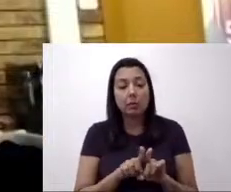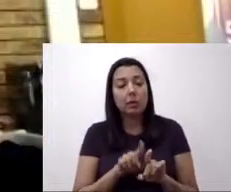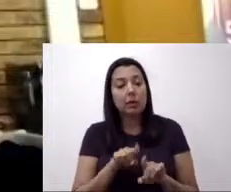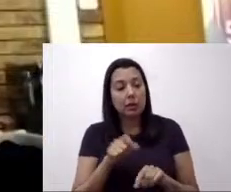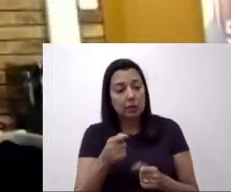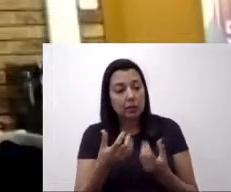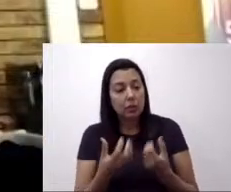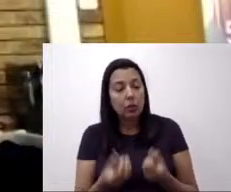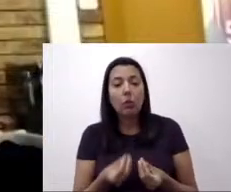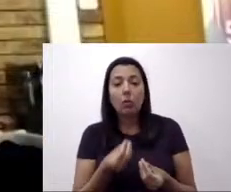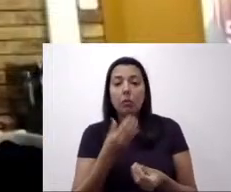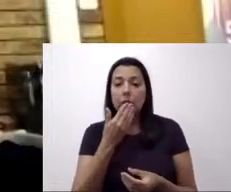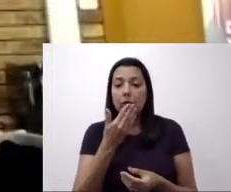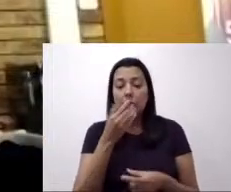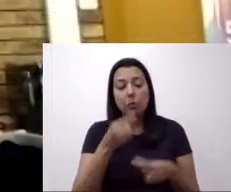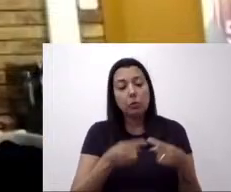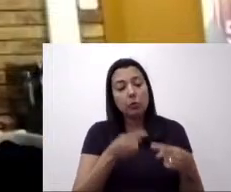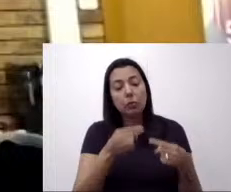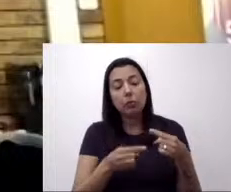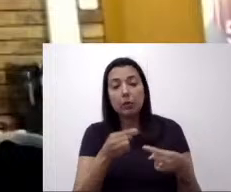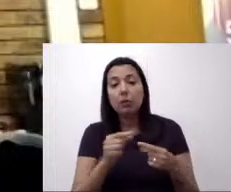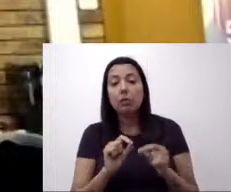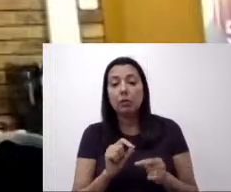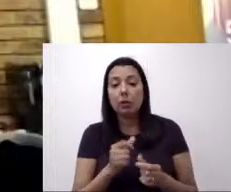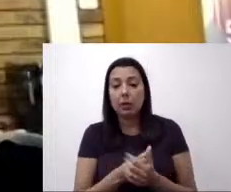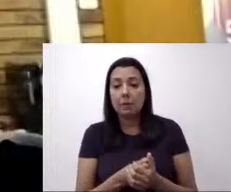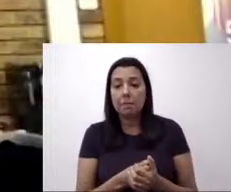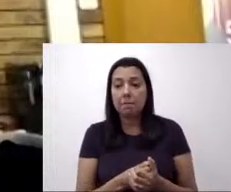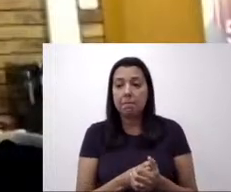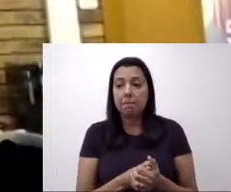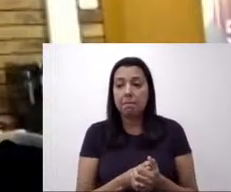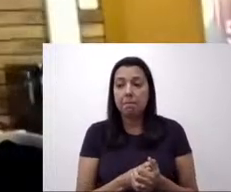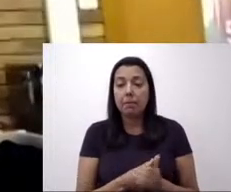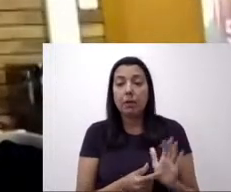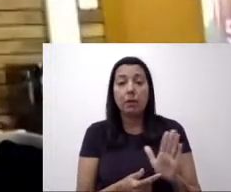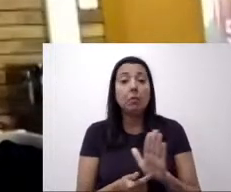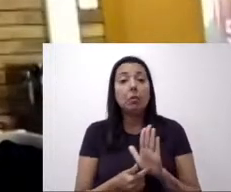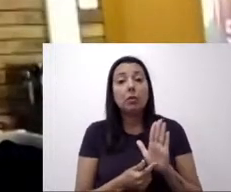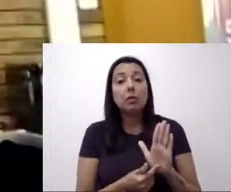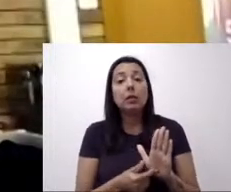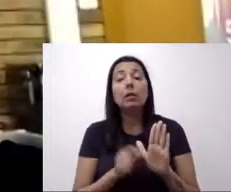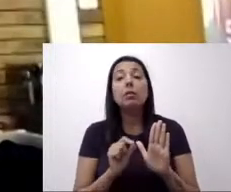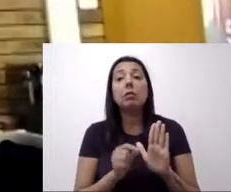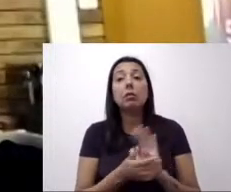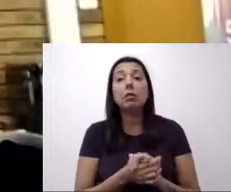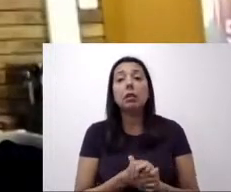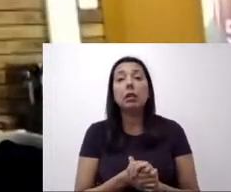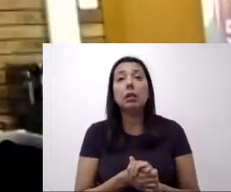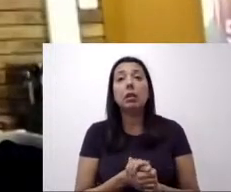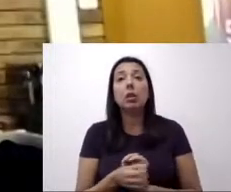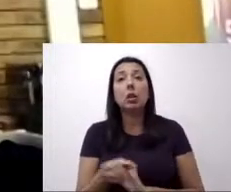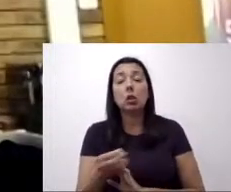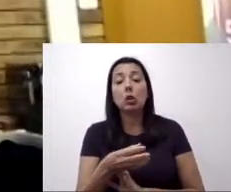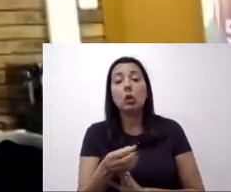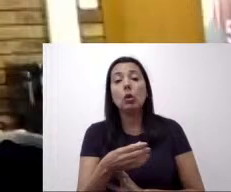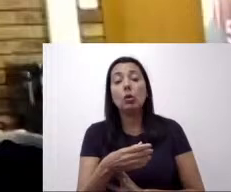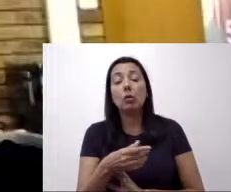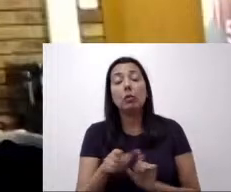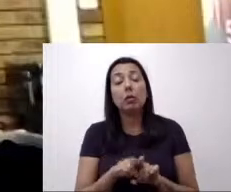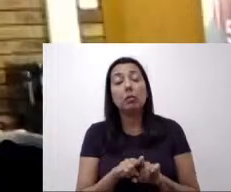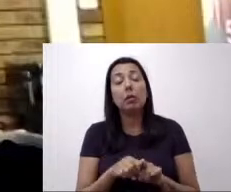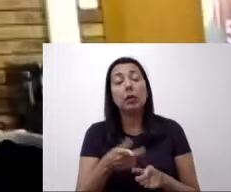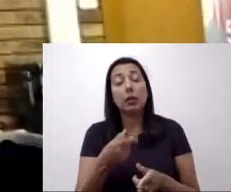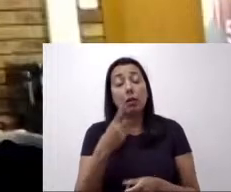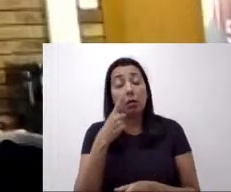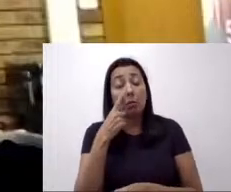is the Troy horse of the new liberal term. But what I observe